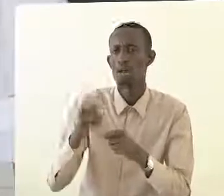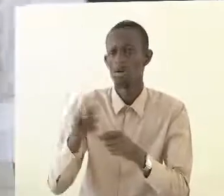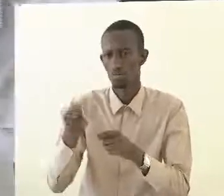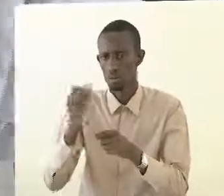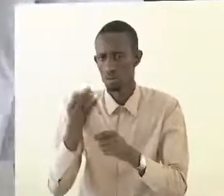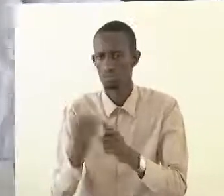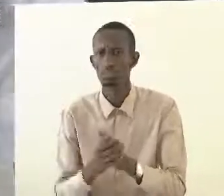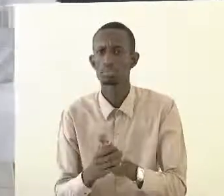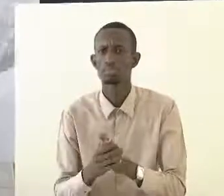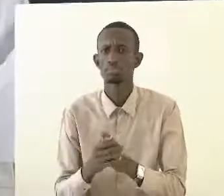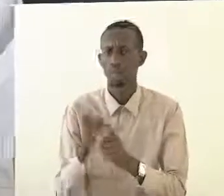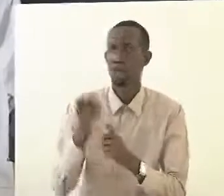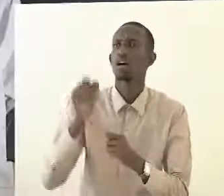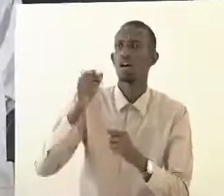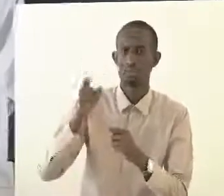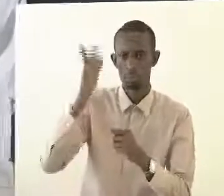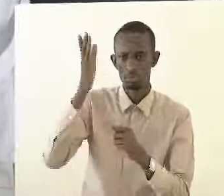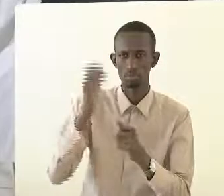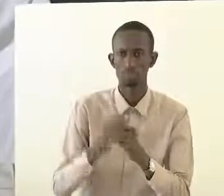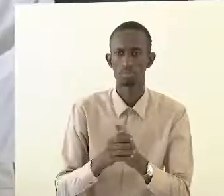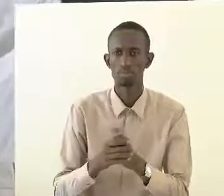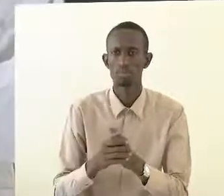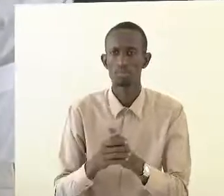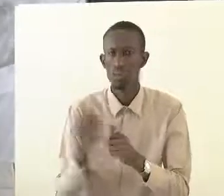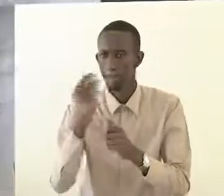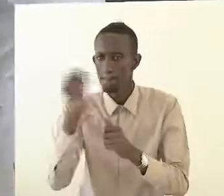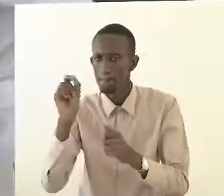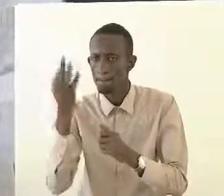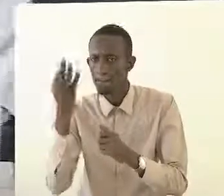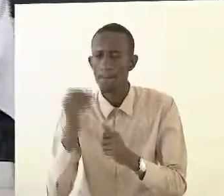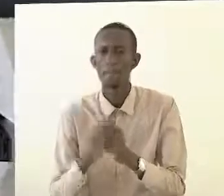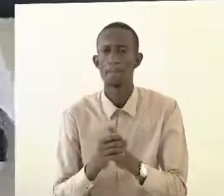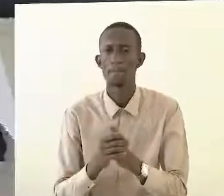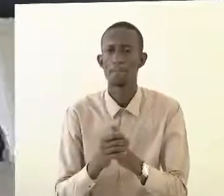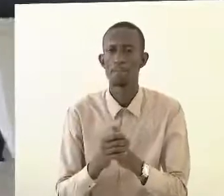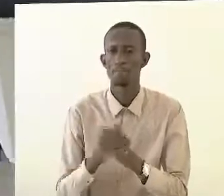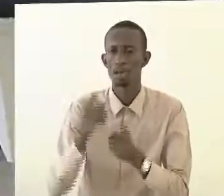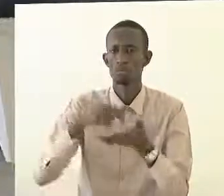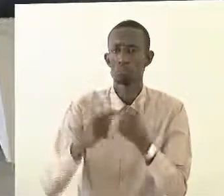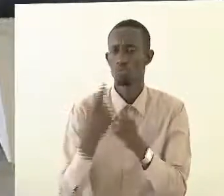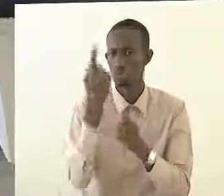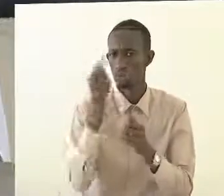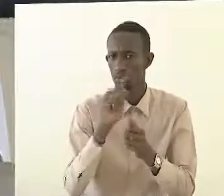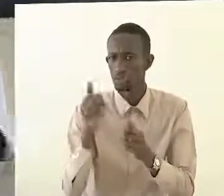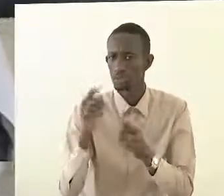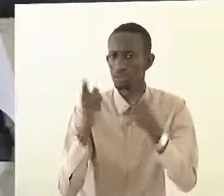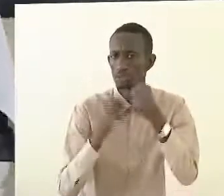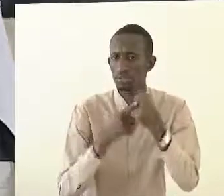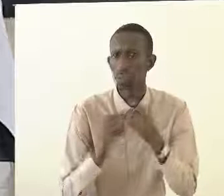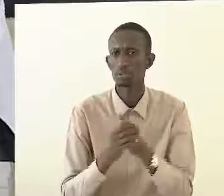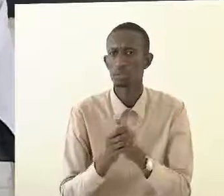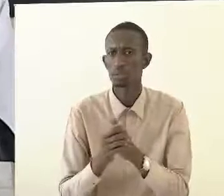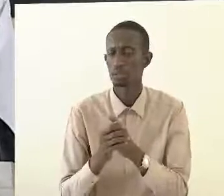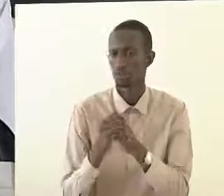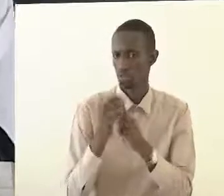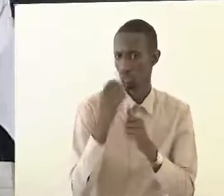right? Okay. Divided by 3, yes. So it means that you have 1 over 6, 2